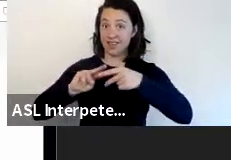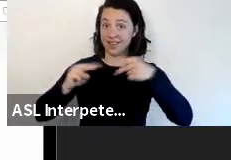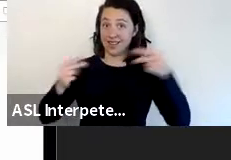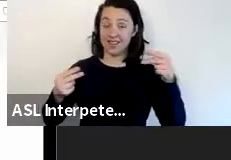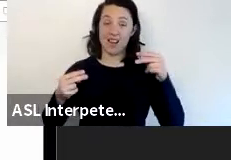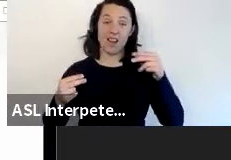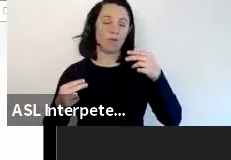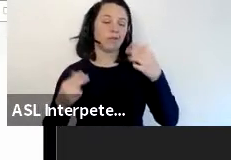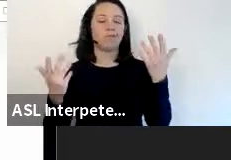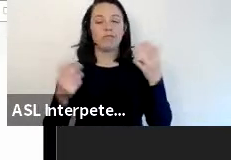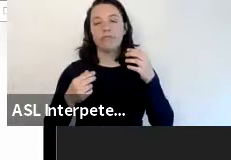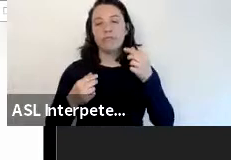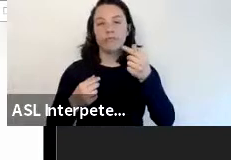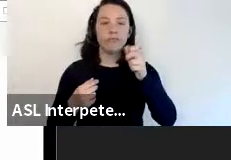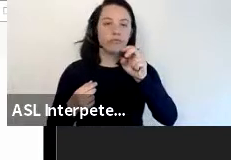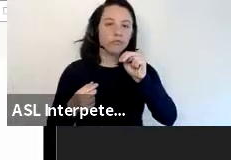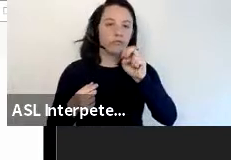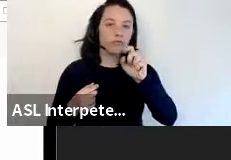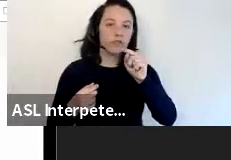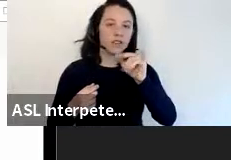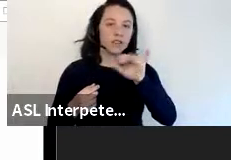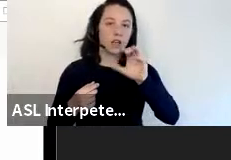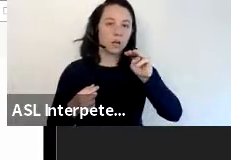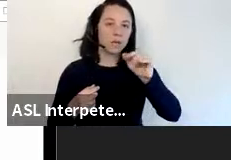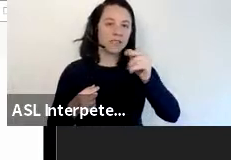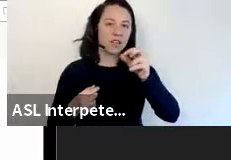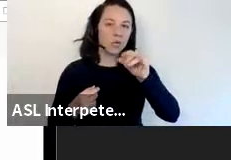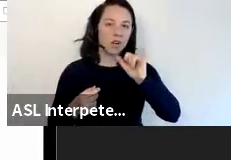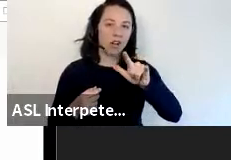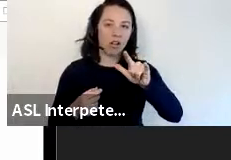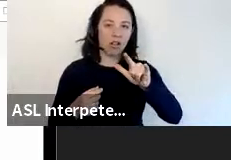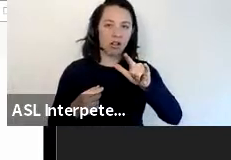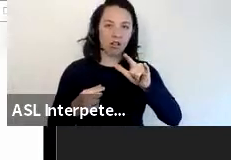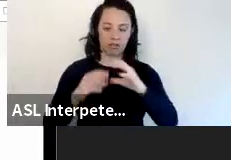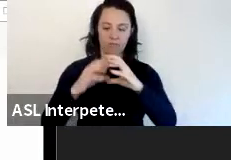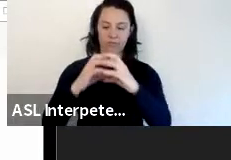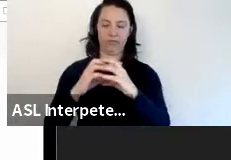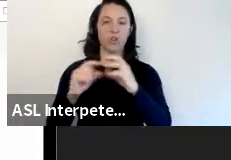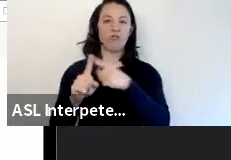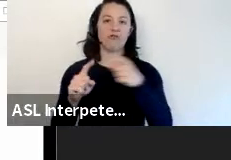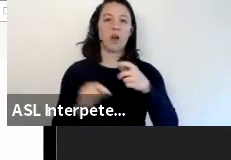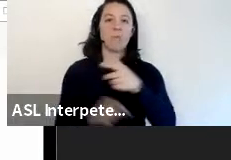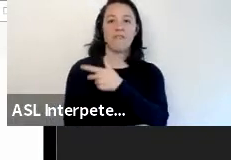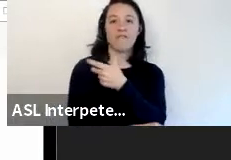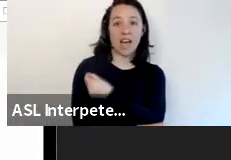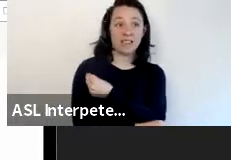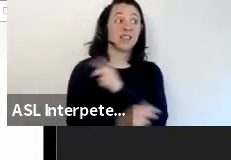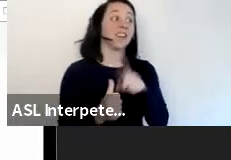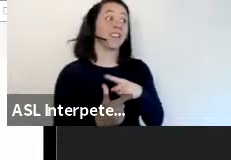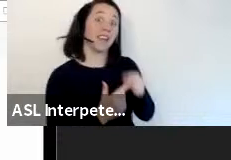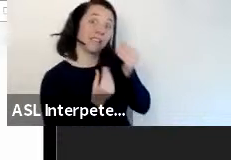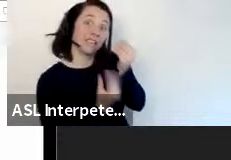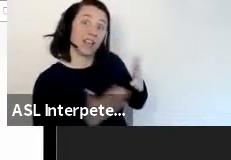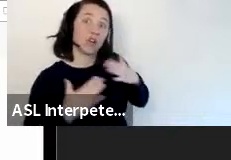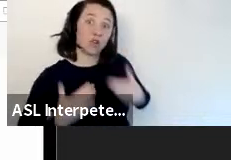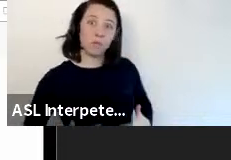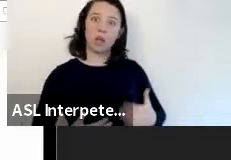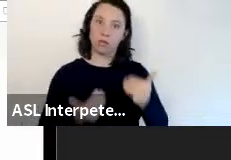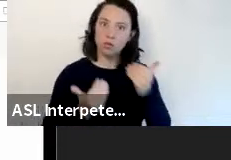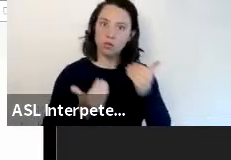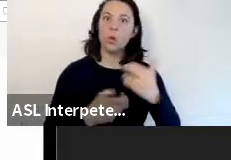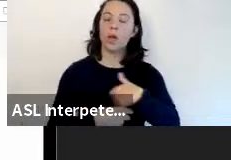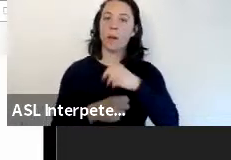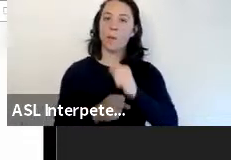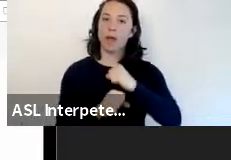and telling your body to make spike proteins, which look like the ones on the coronavirus. And then your